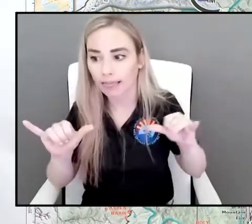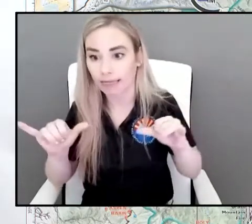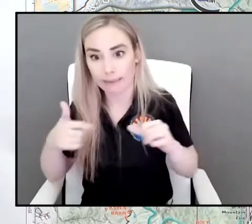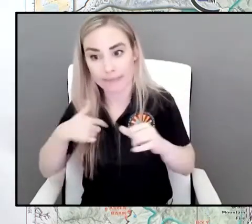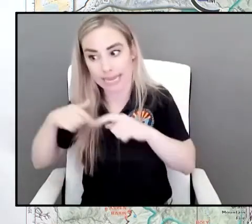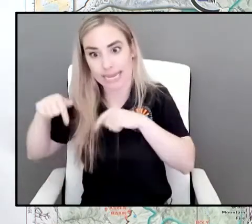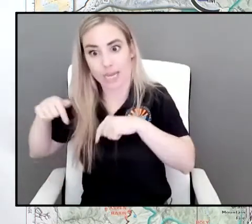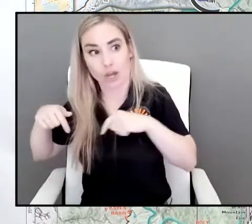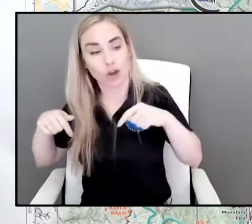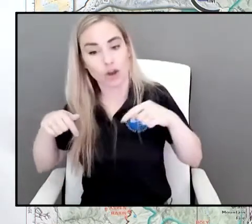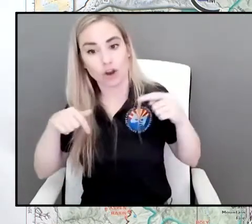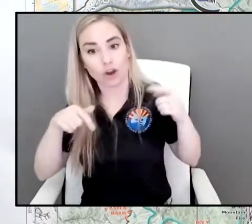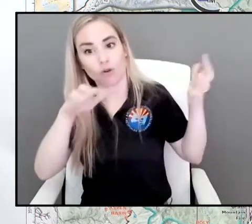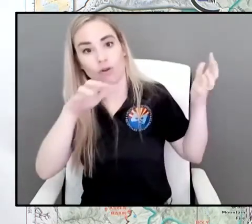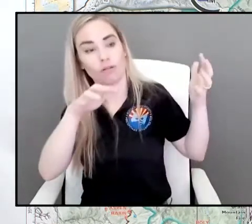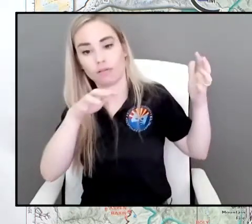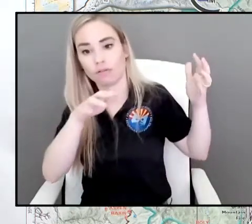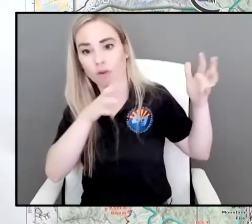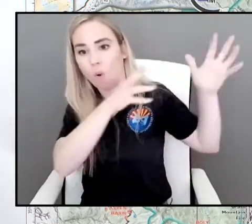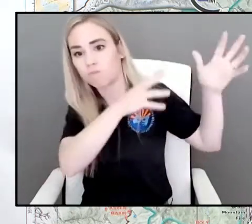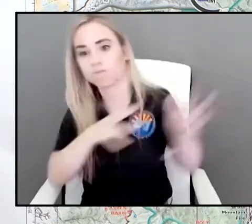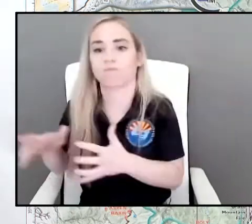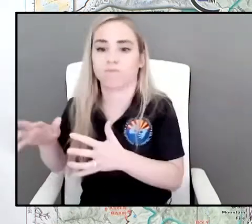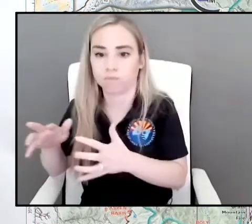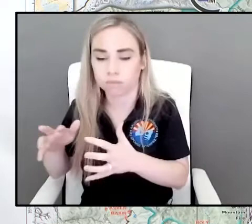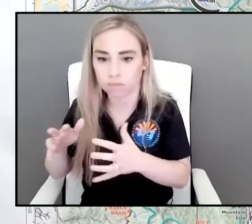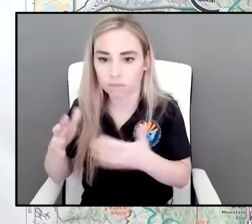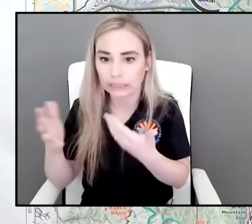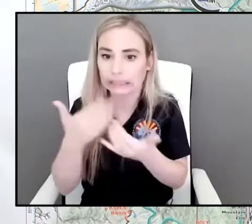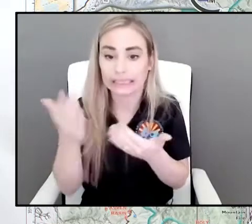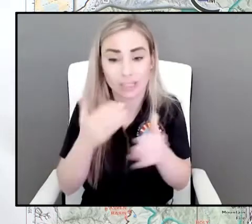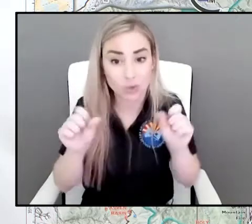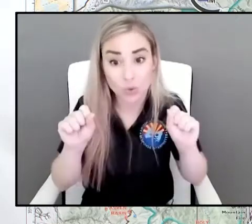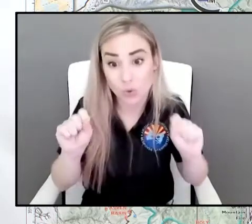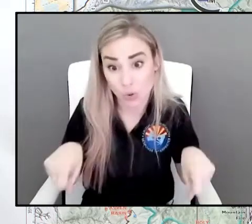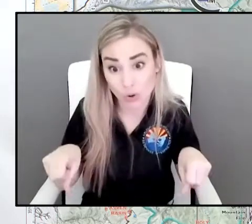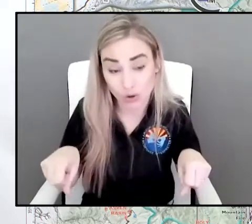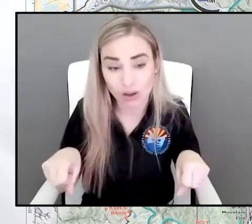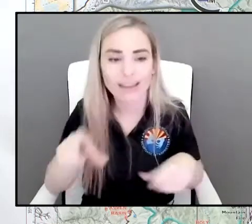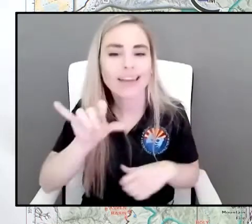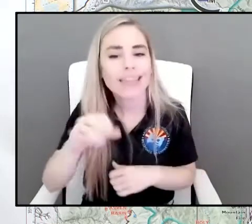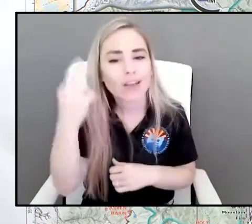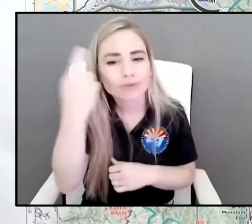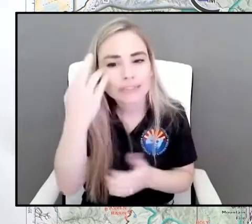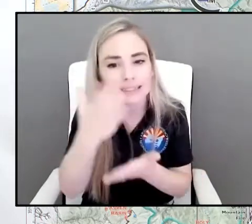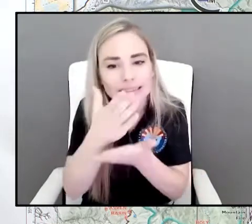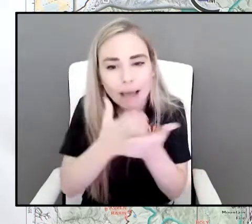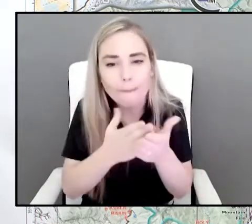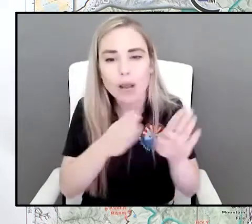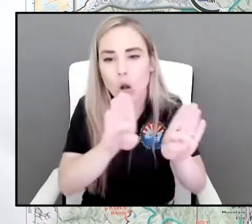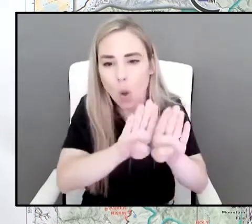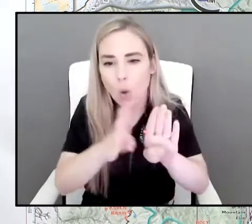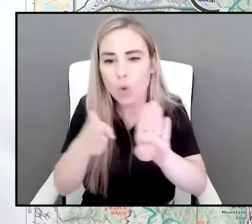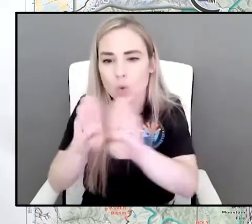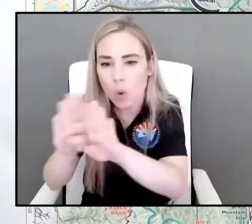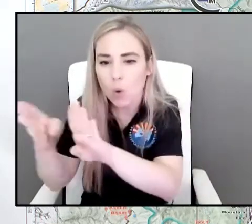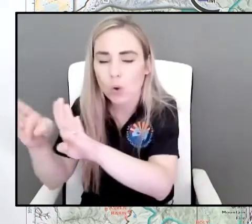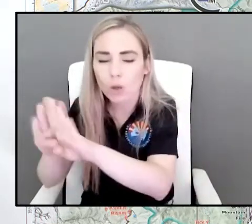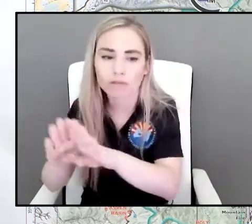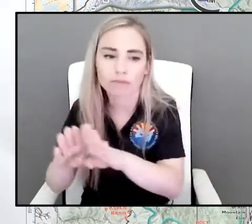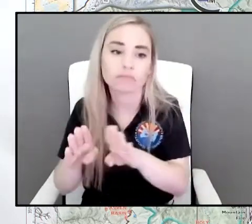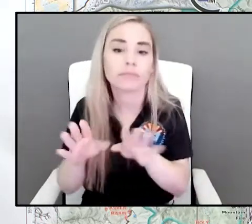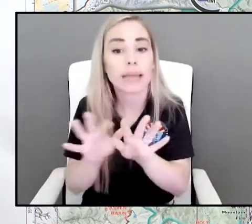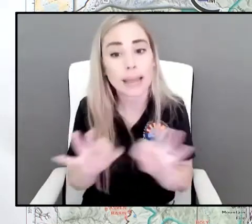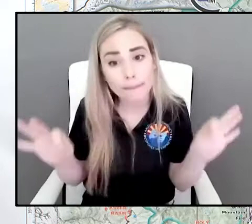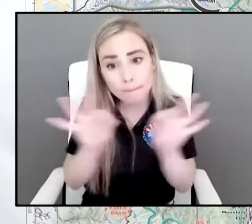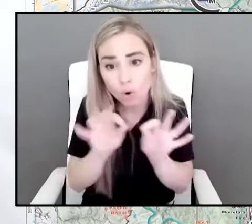have the ability to get away from at times. So this is the reason for some of our area closures, and it's really important for folks to abide